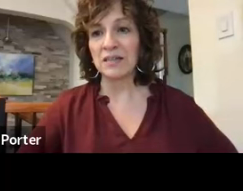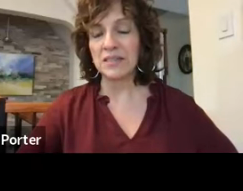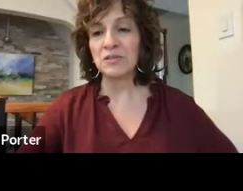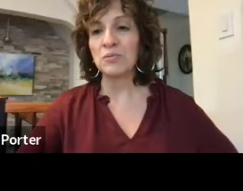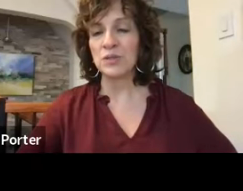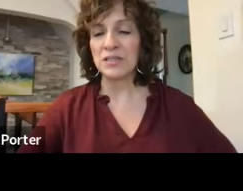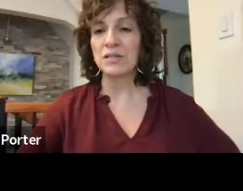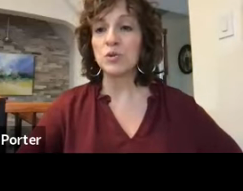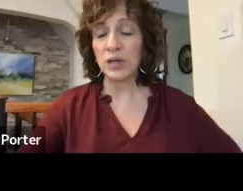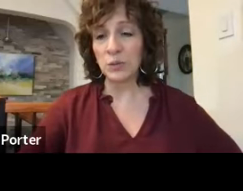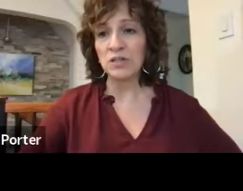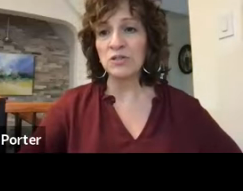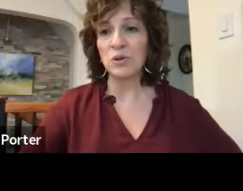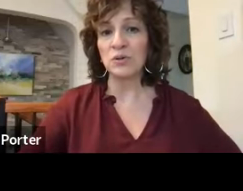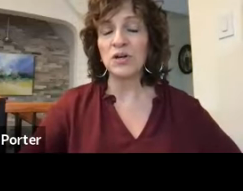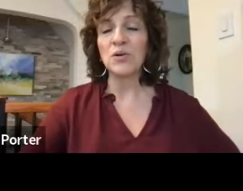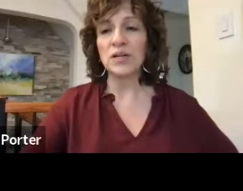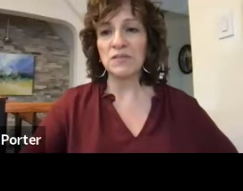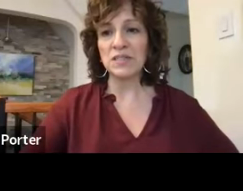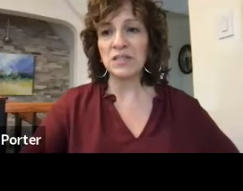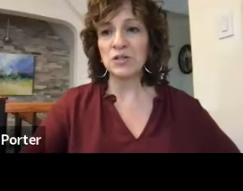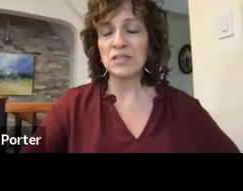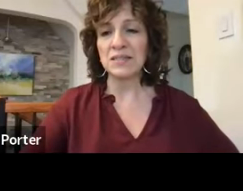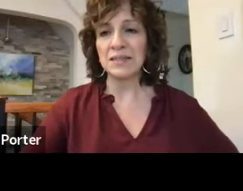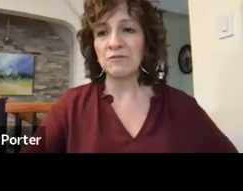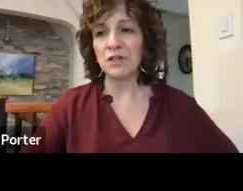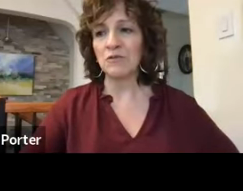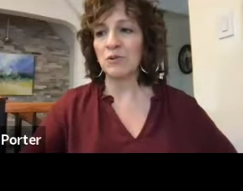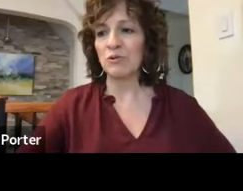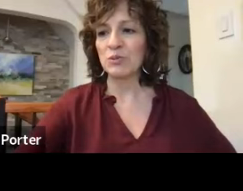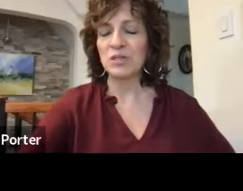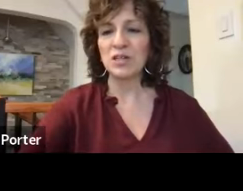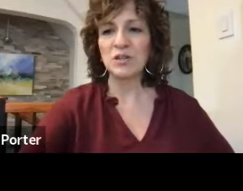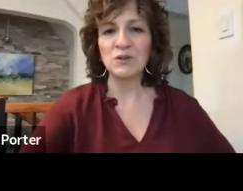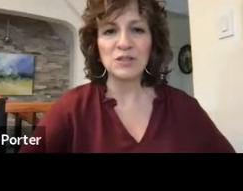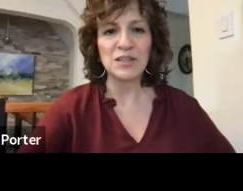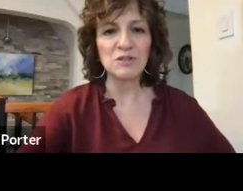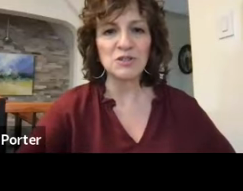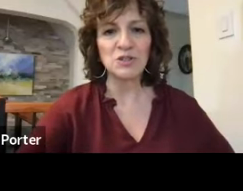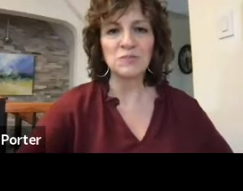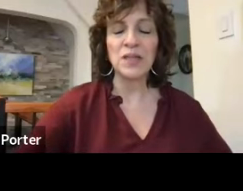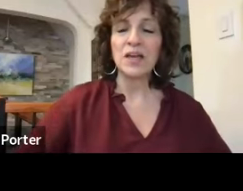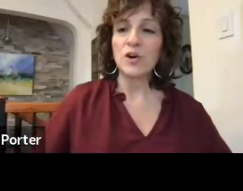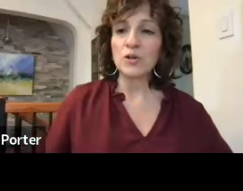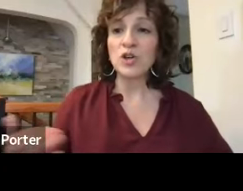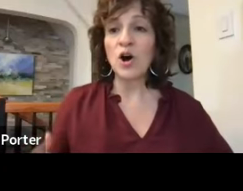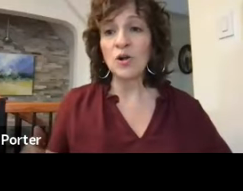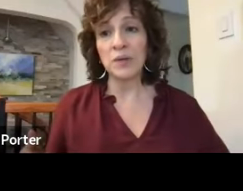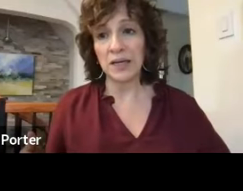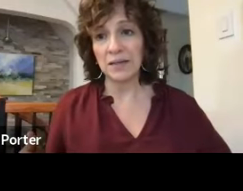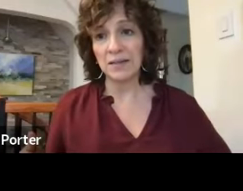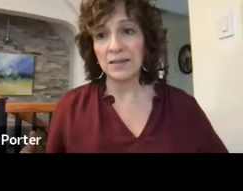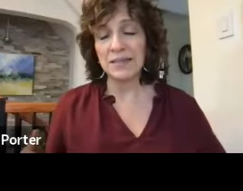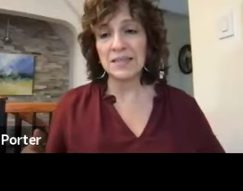and Daniel was 21 years old when he visited Chris in the city of Philadelphia while Chris was at a university there as a student. Chris